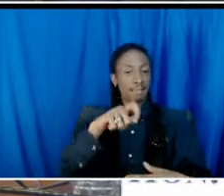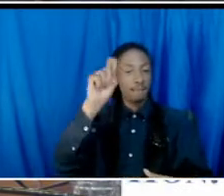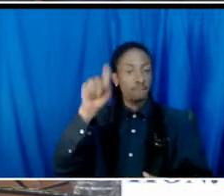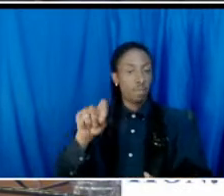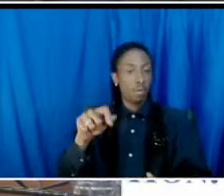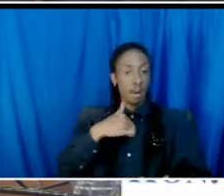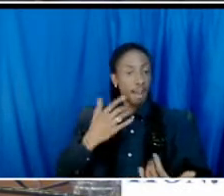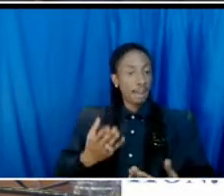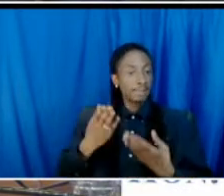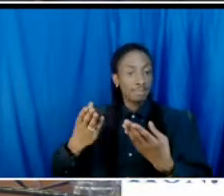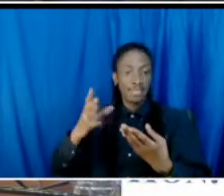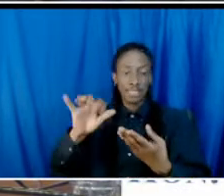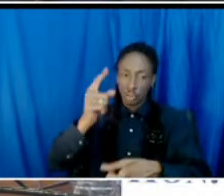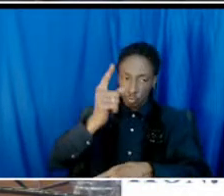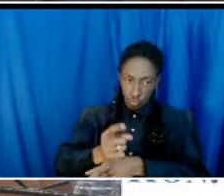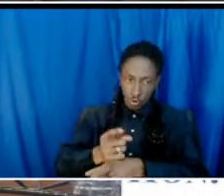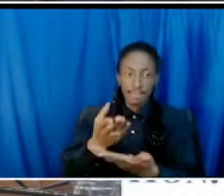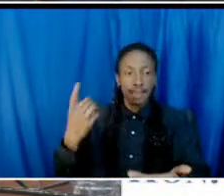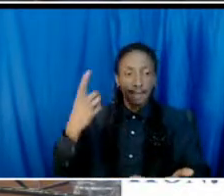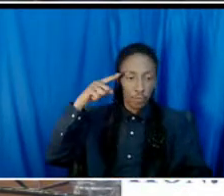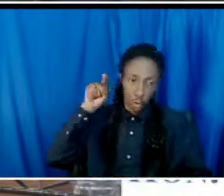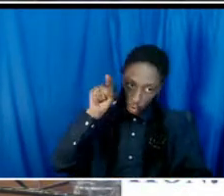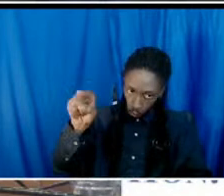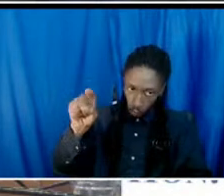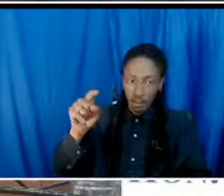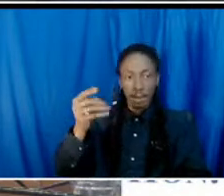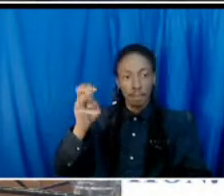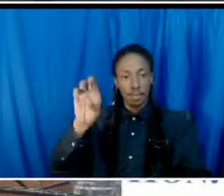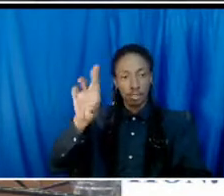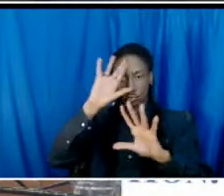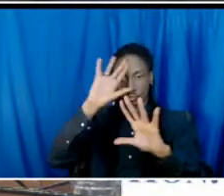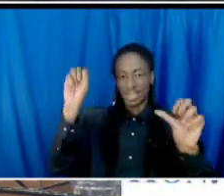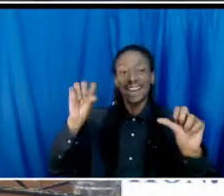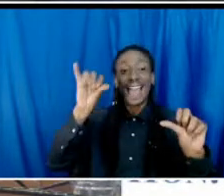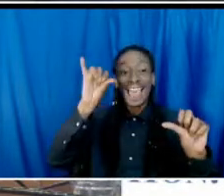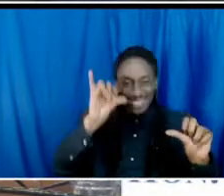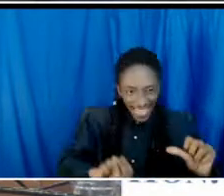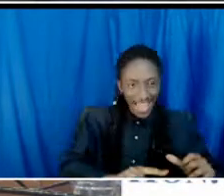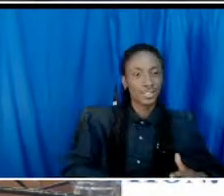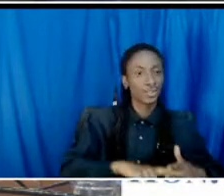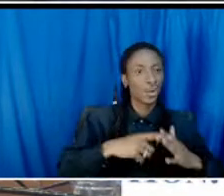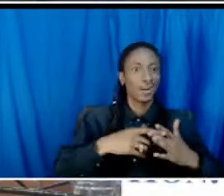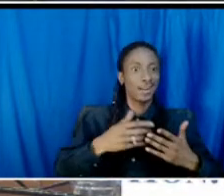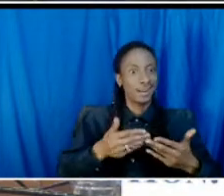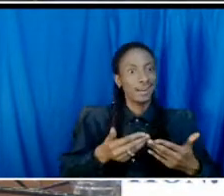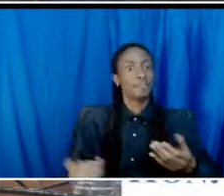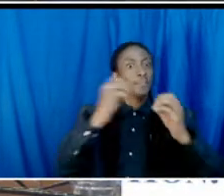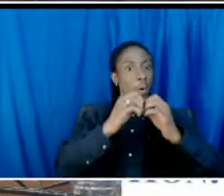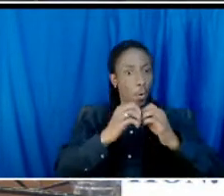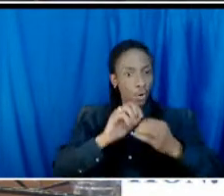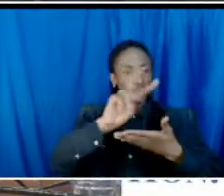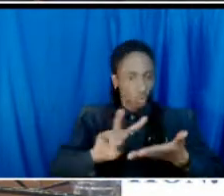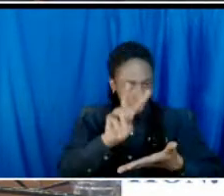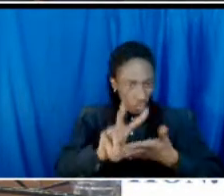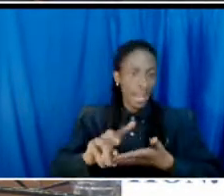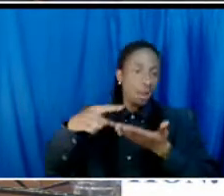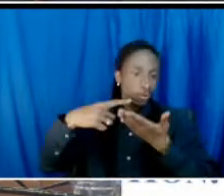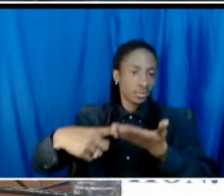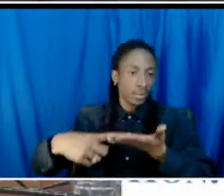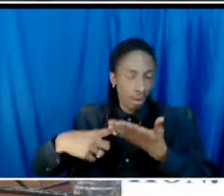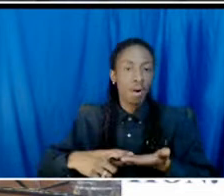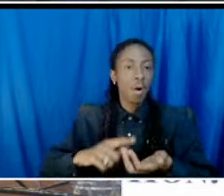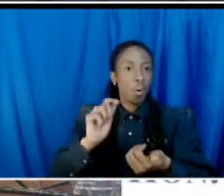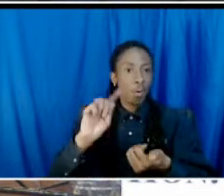thing for you, Mr. President. And that kicked off another 2 hours of discussion in which everyone in the